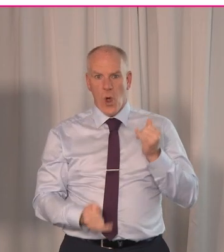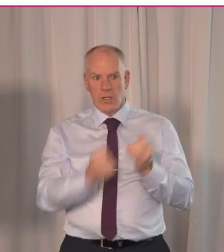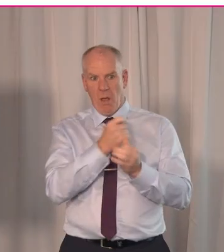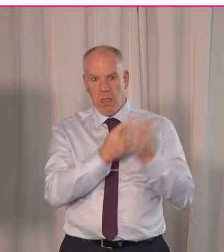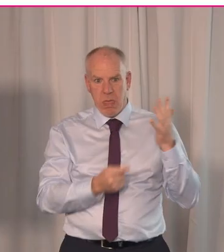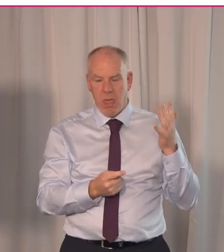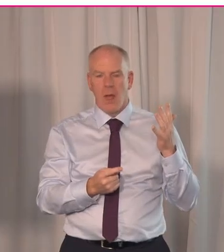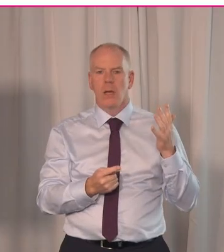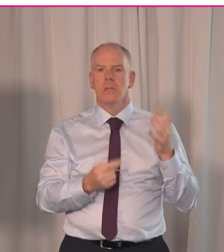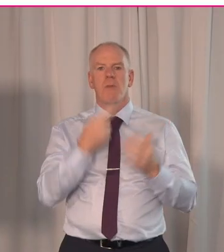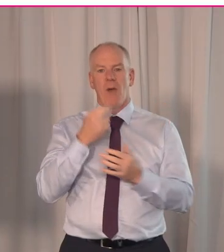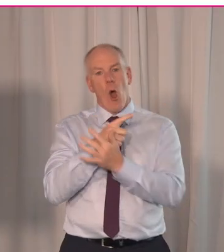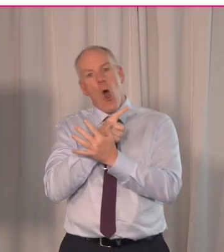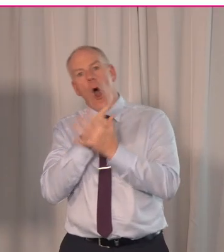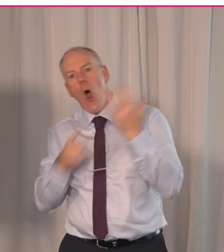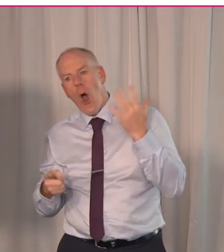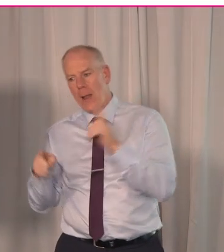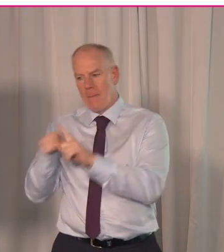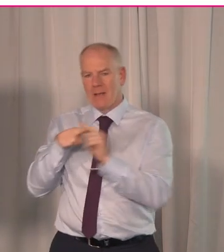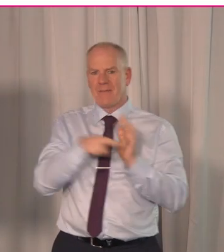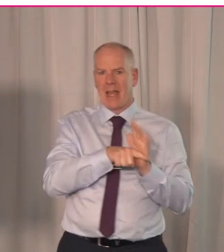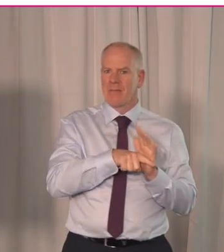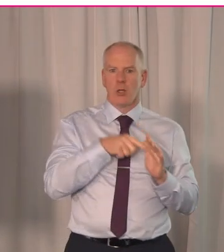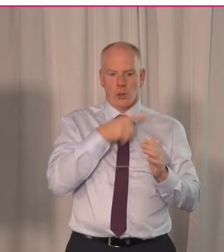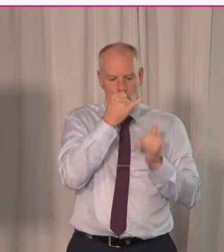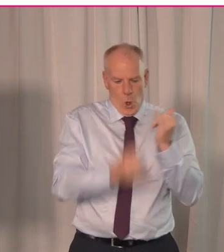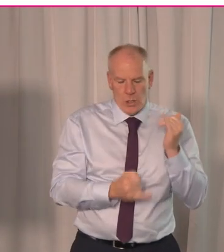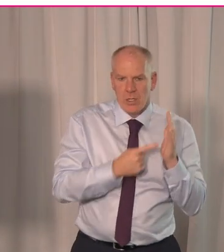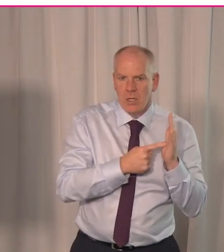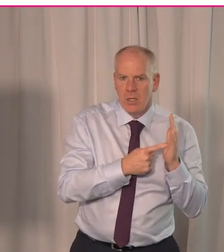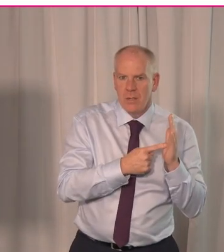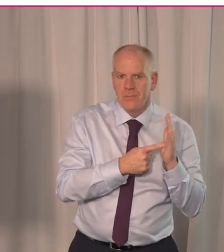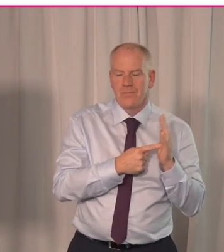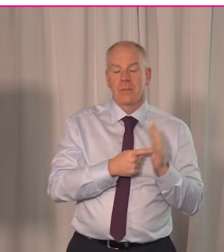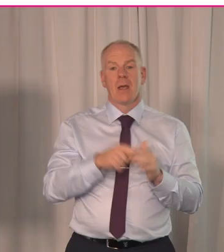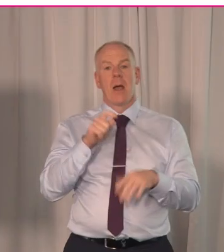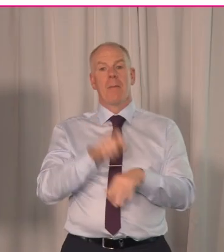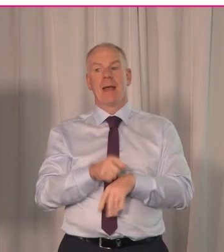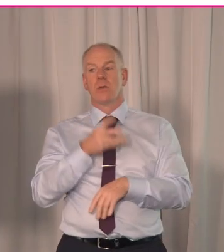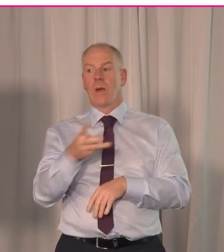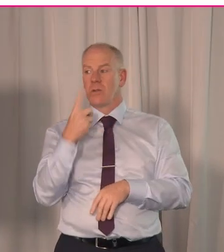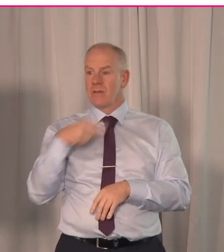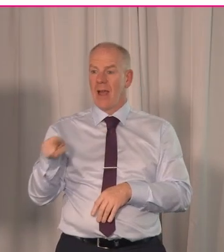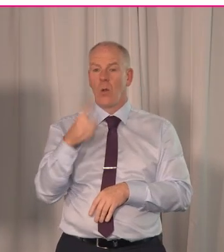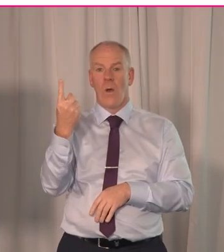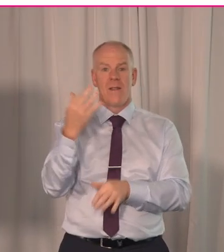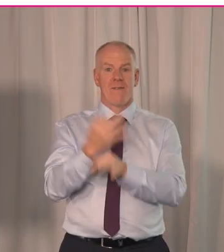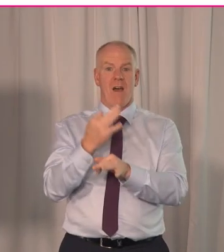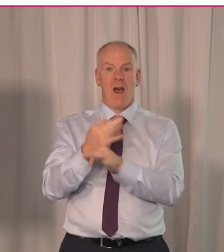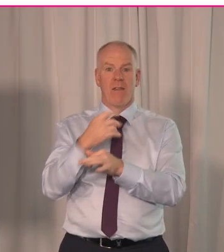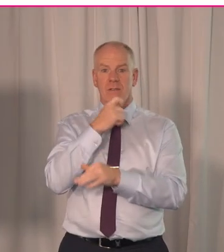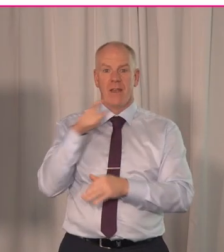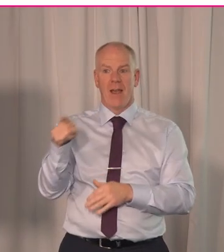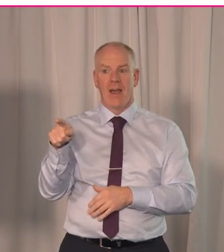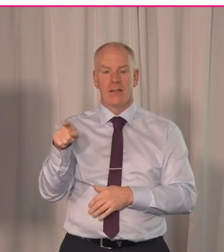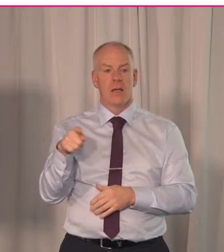of the possible outcomes rather than merely the worst case scenario. And I think the best way that I could communicate this was a father from the study who said, if you